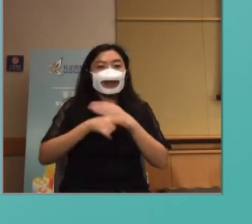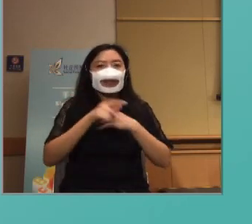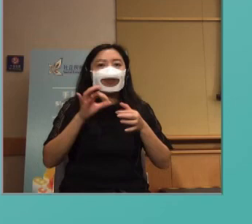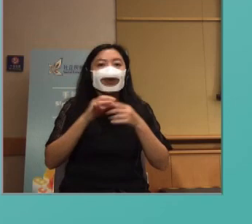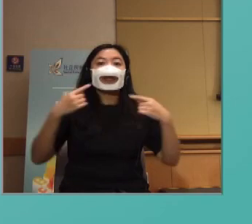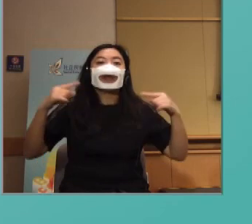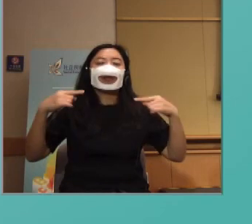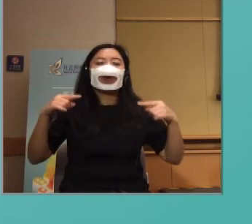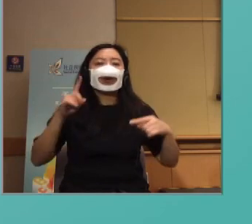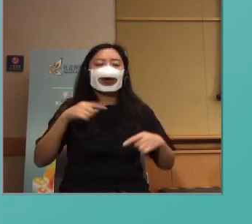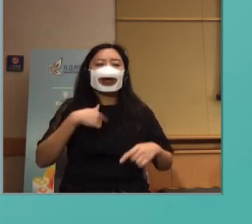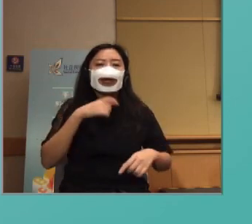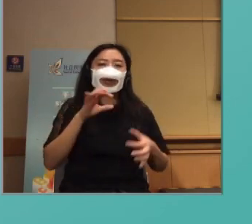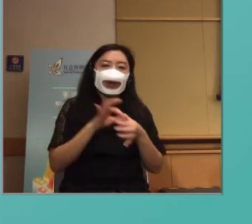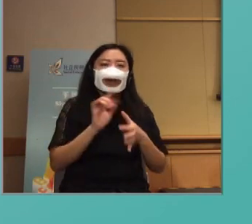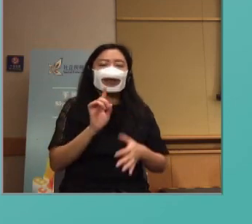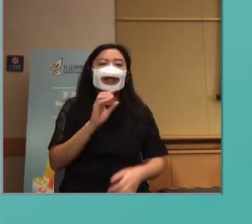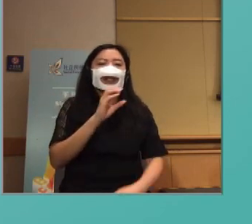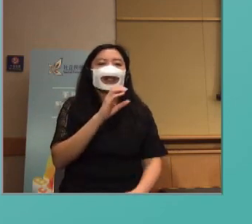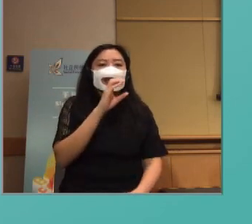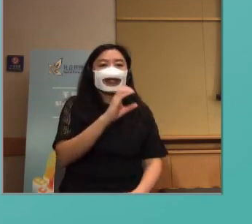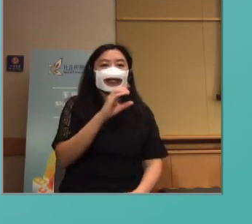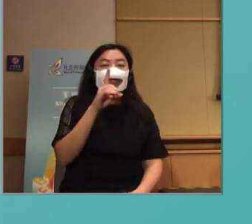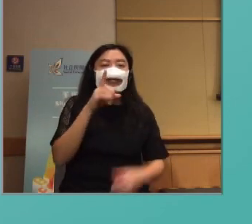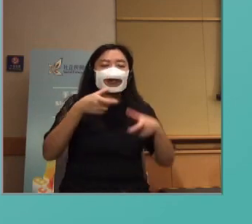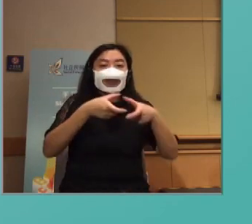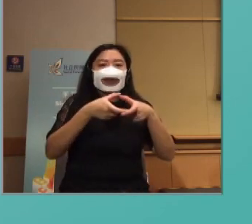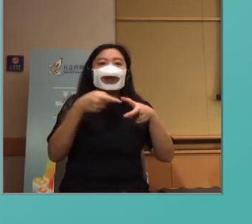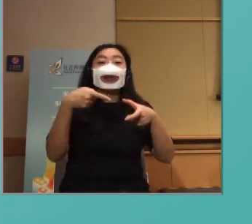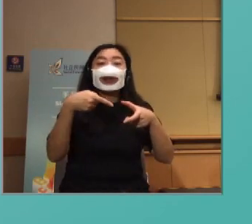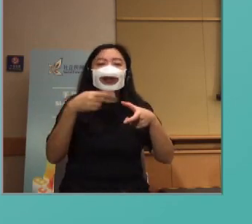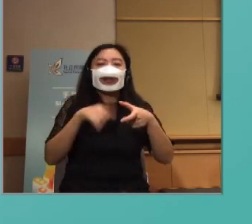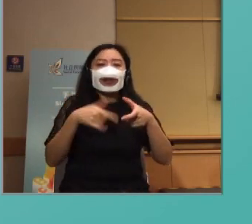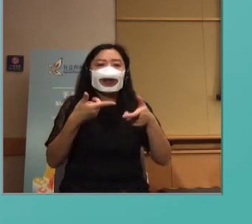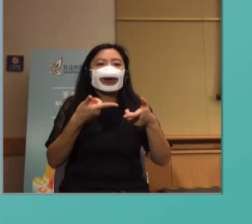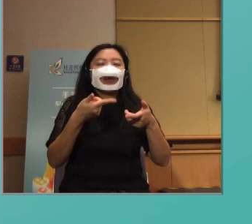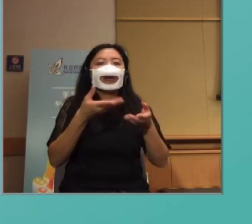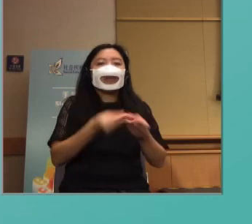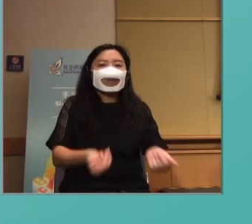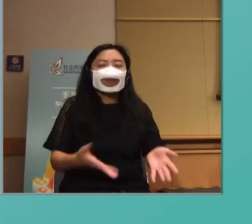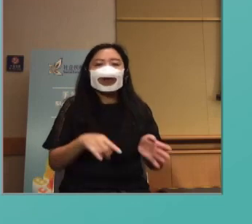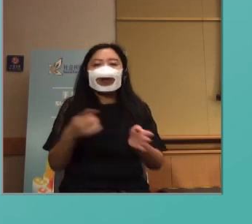CD, the very quick birth and death of the MP3,